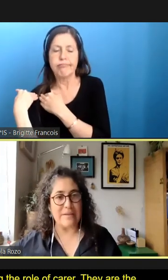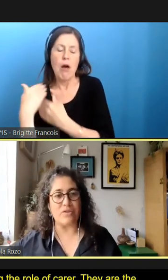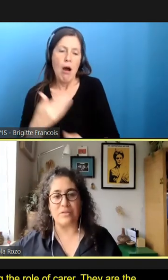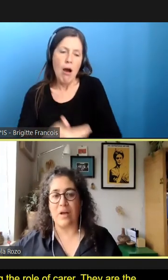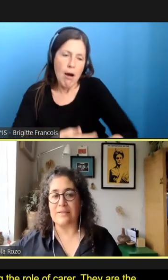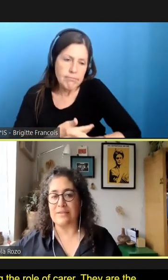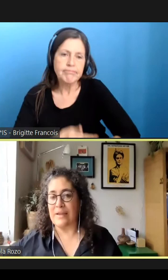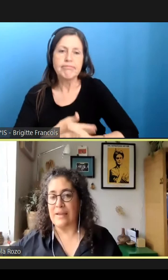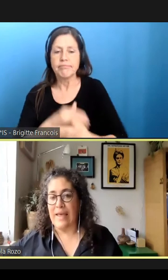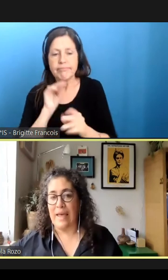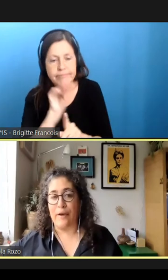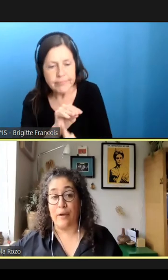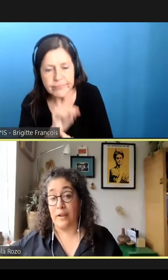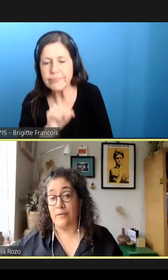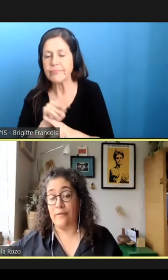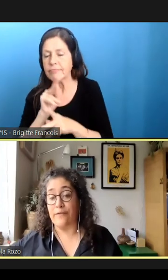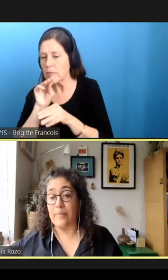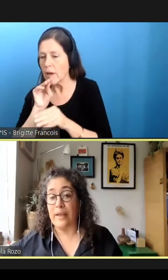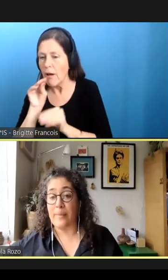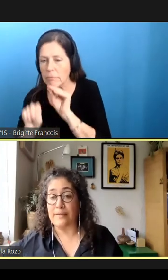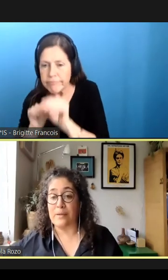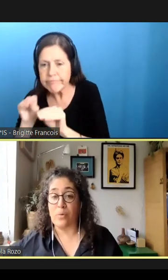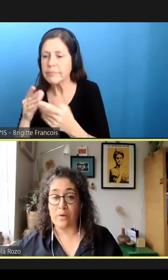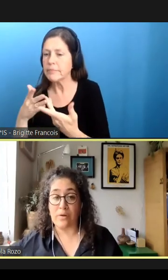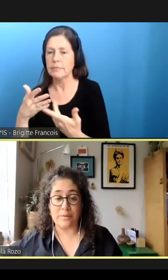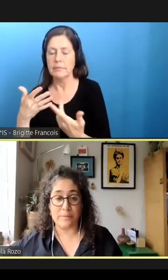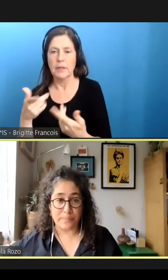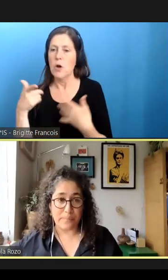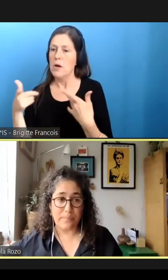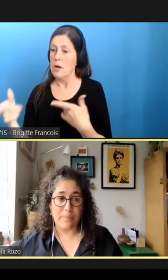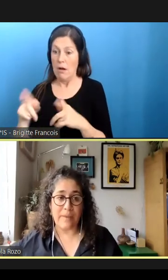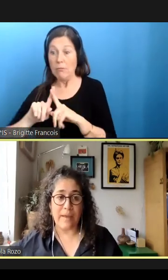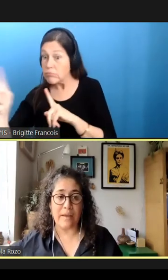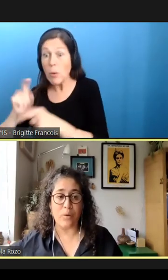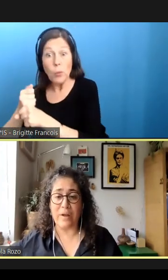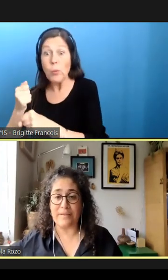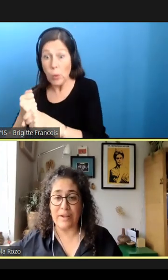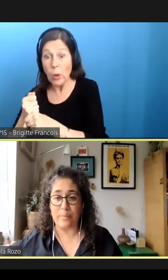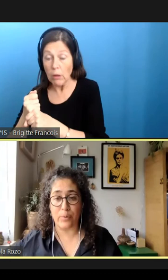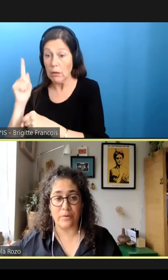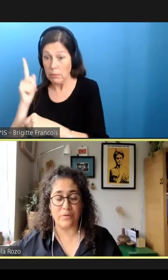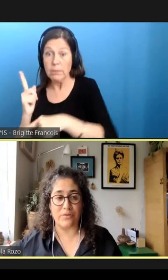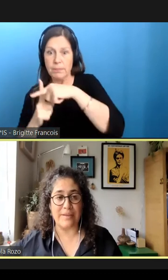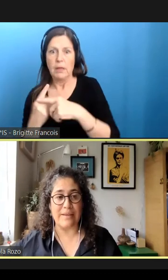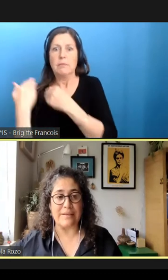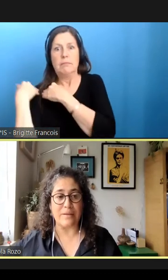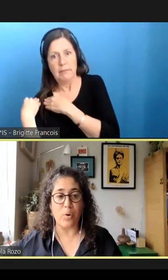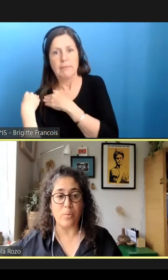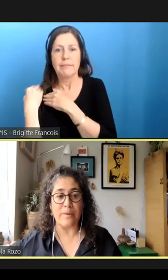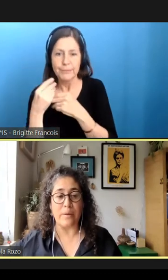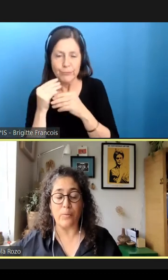grandmothers, sisters, aunts, and even female domestic workers. And what is really important to see